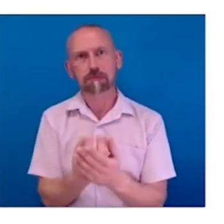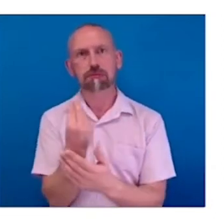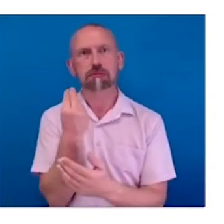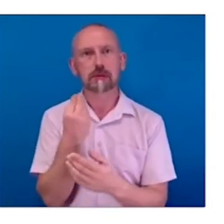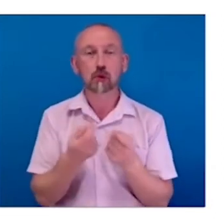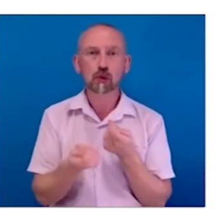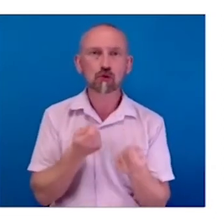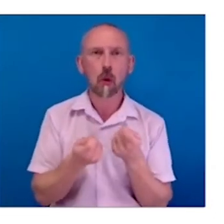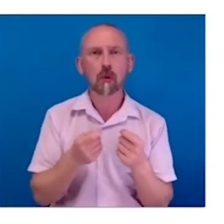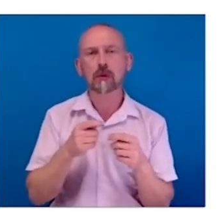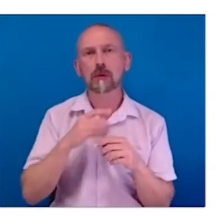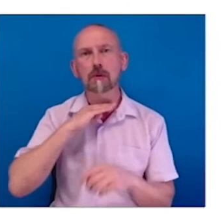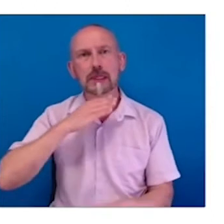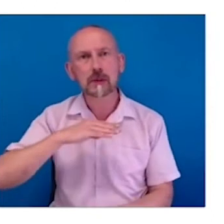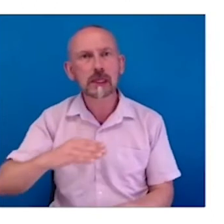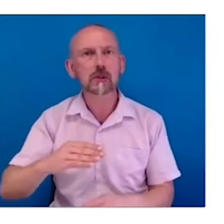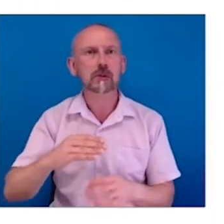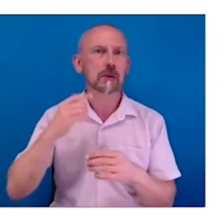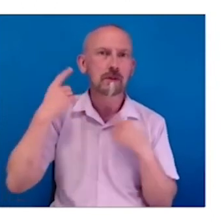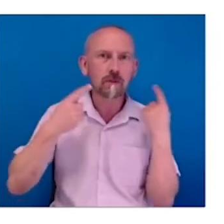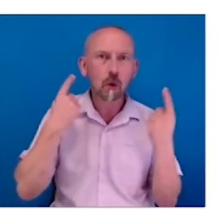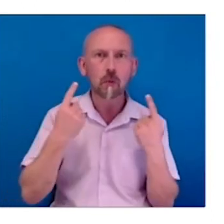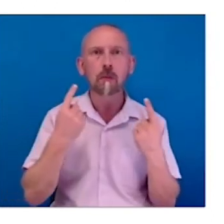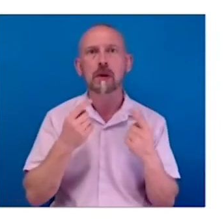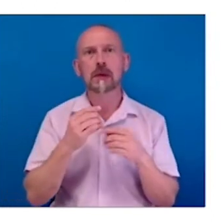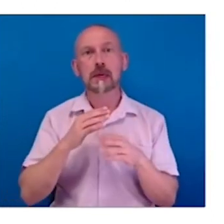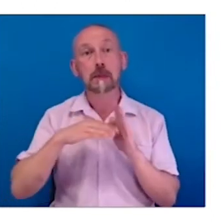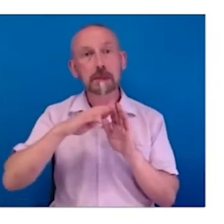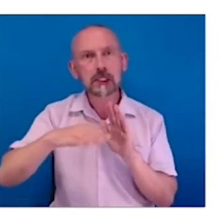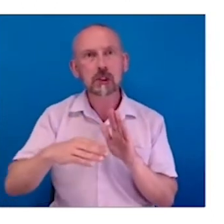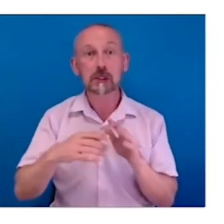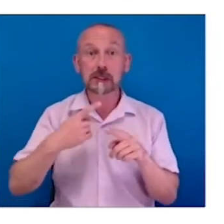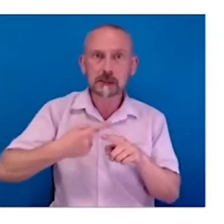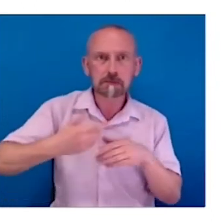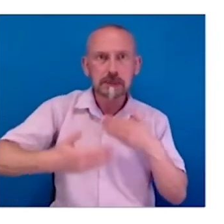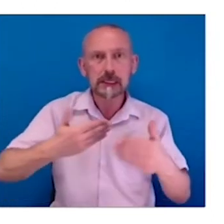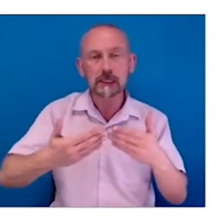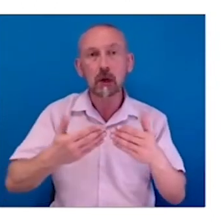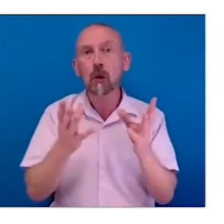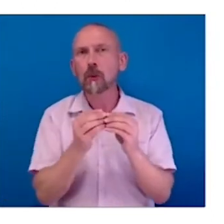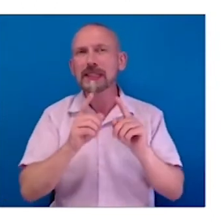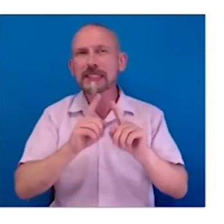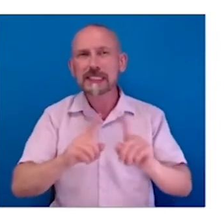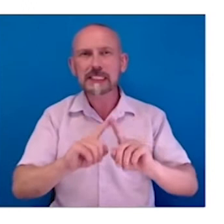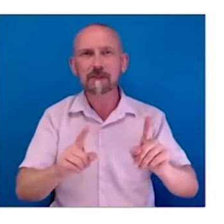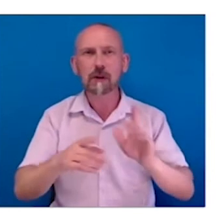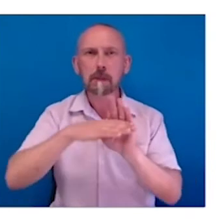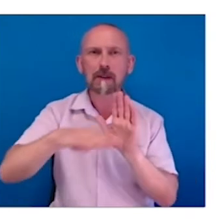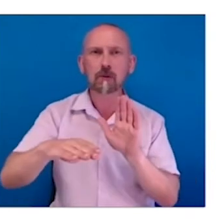as pronunciation, volume, pitch, rate, etc., across different synthesis-capable